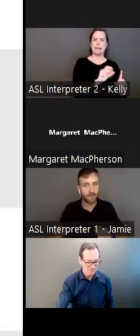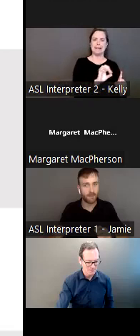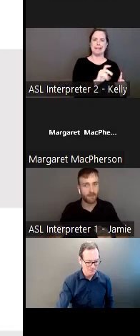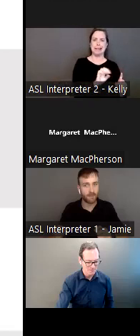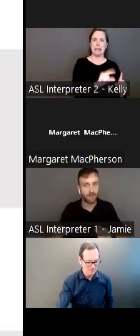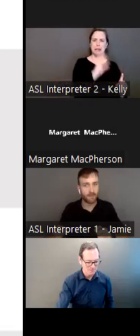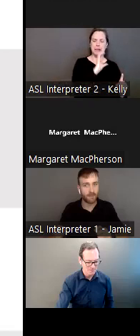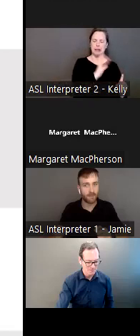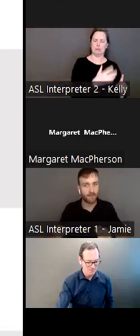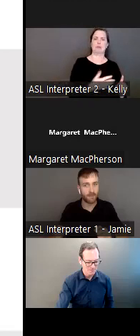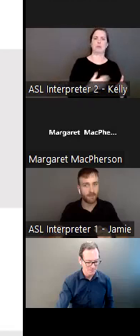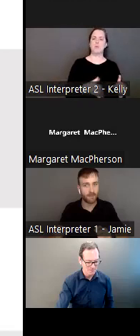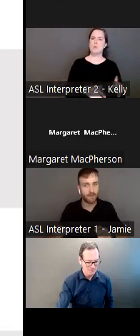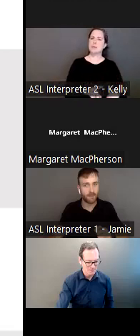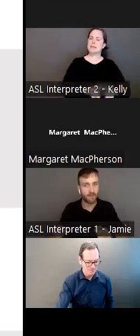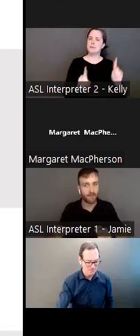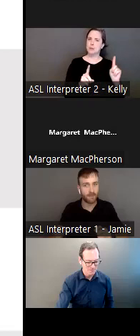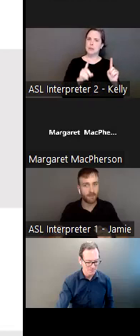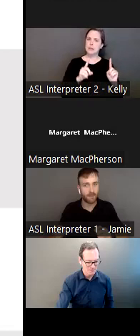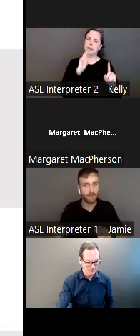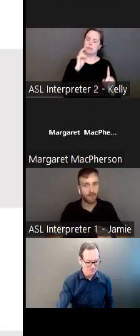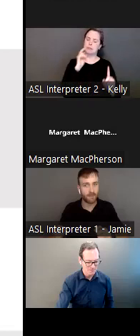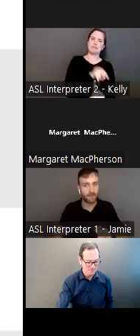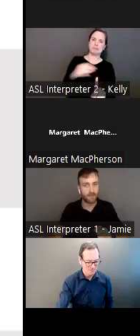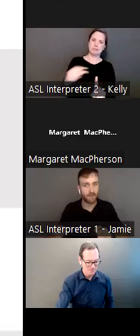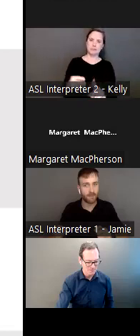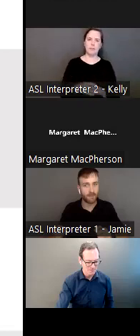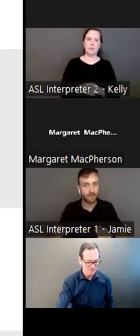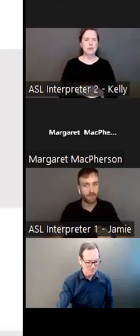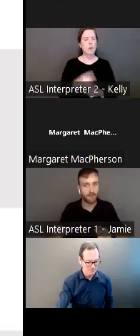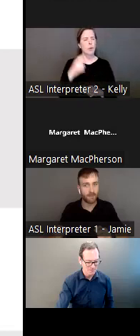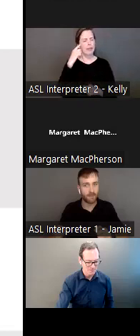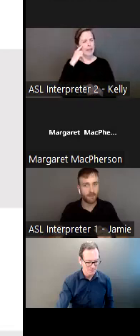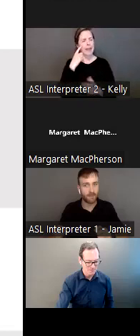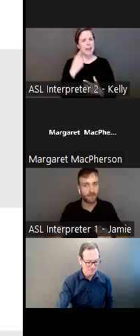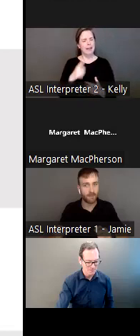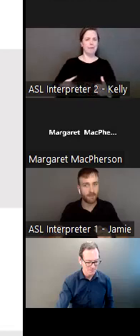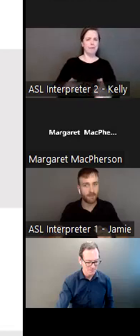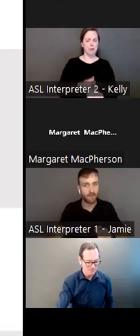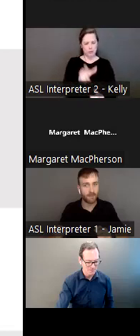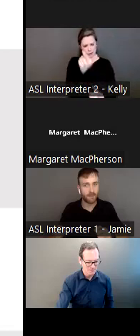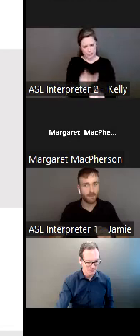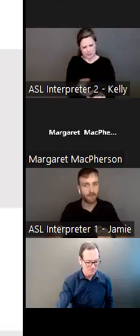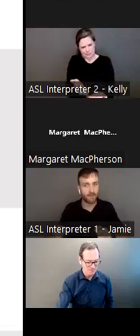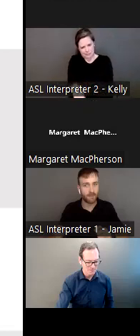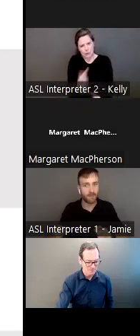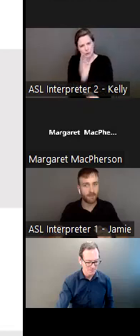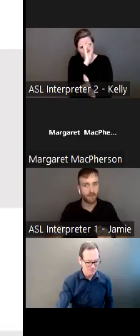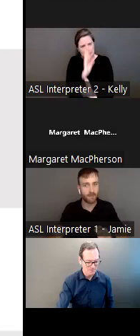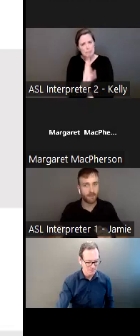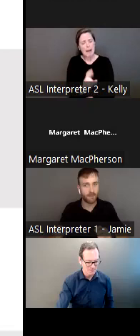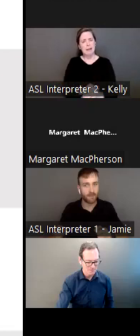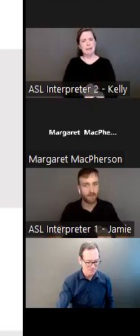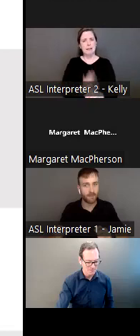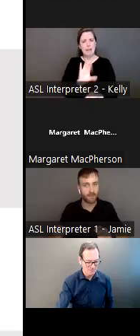and optimistic in the way that we use language, respecting people's autonomy and recognizing that they're